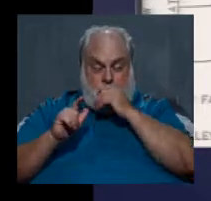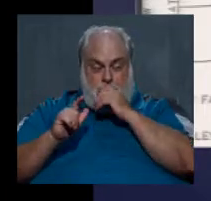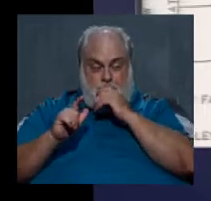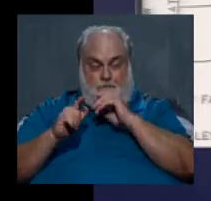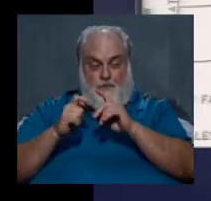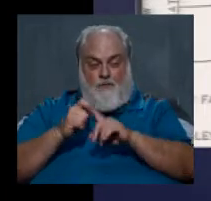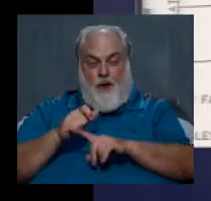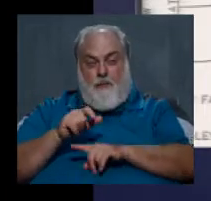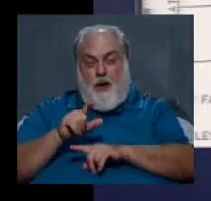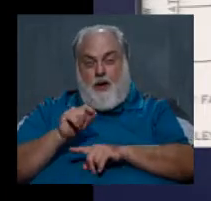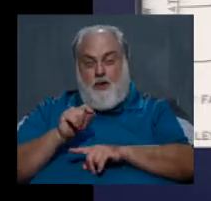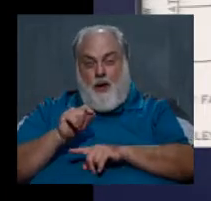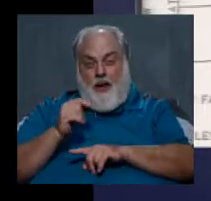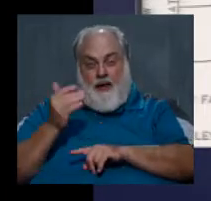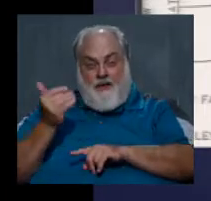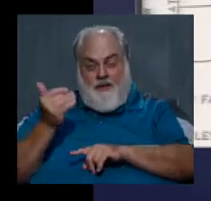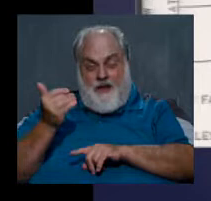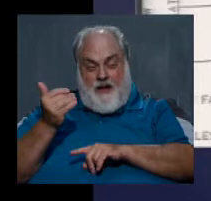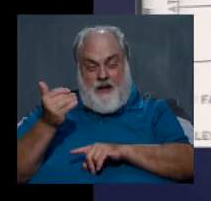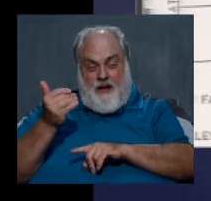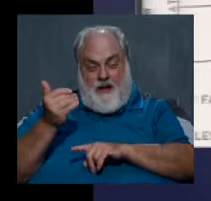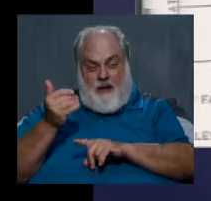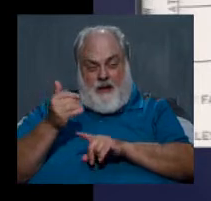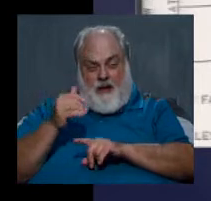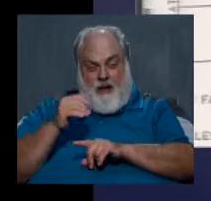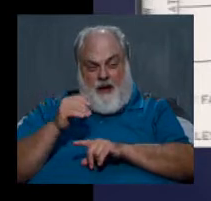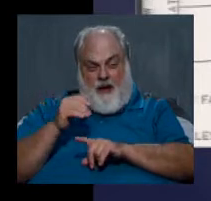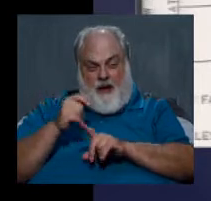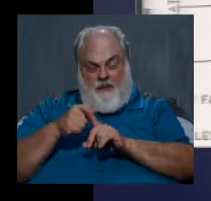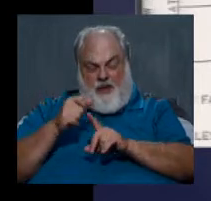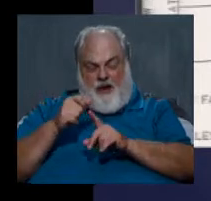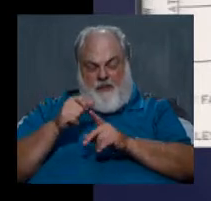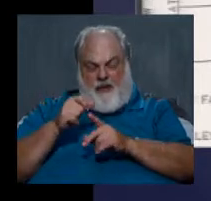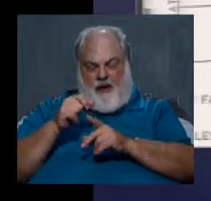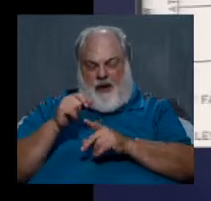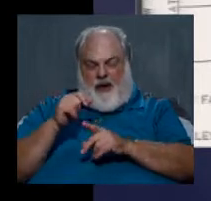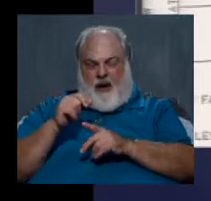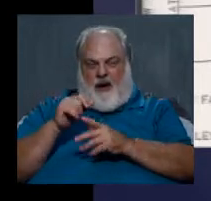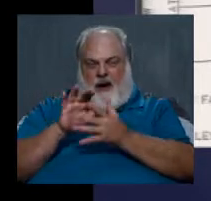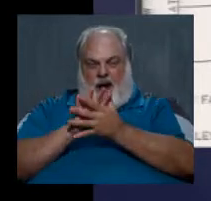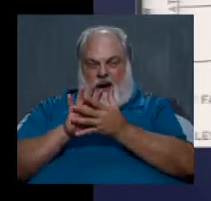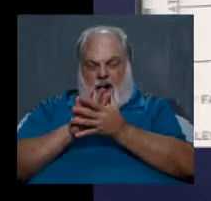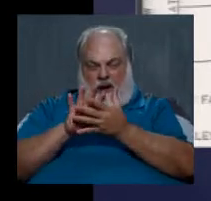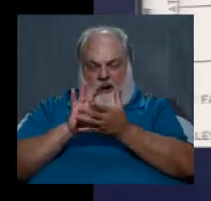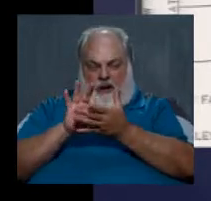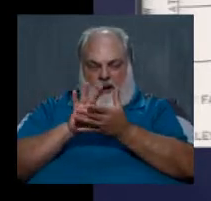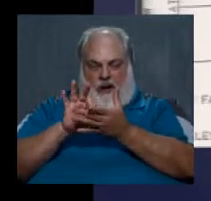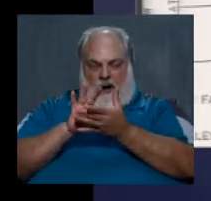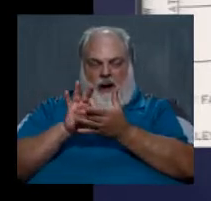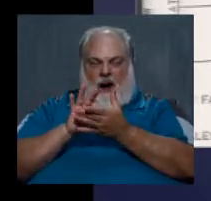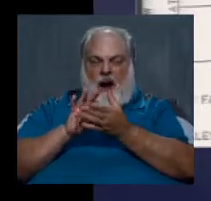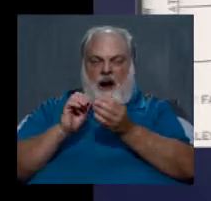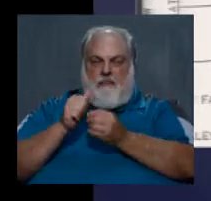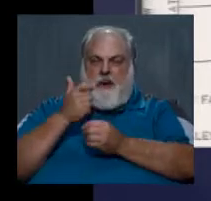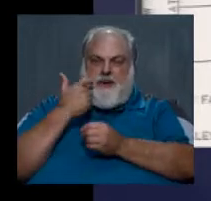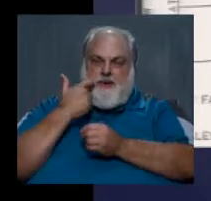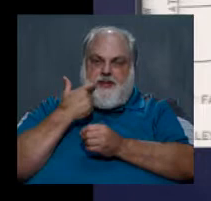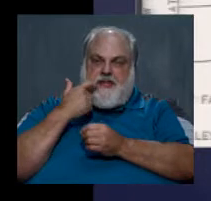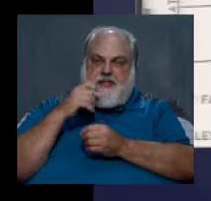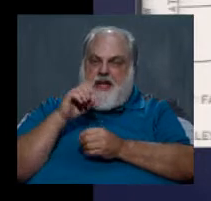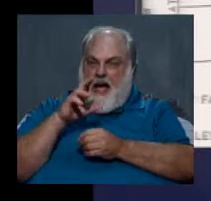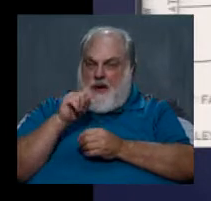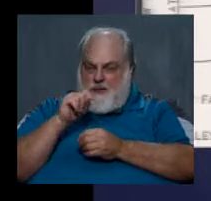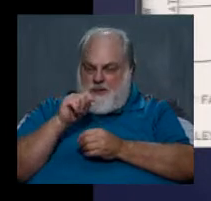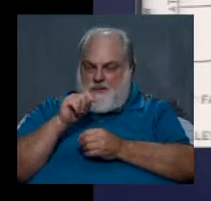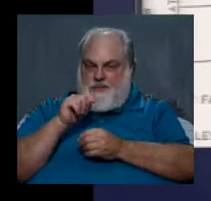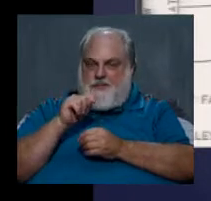from 2015. It's from the Highway Department traffic counts map. Probably the latest traffic counts may have